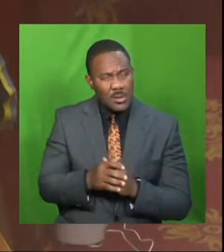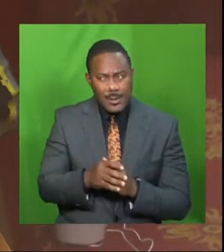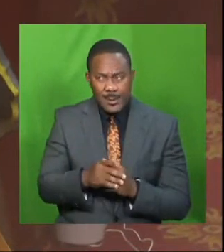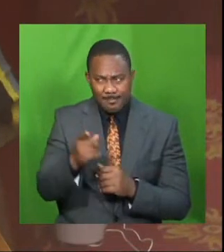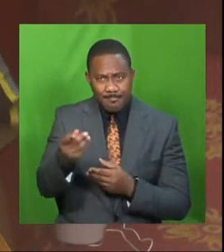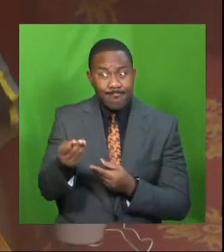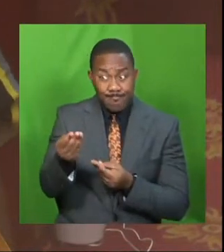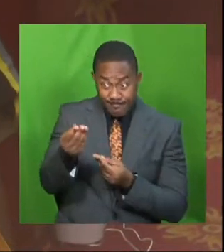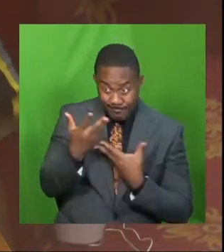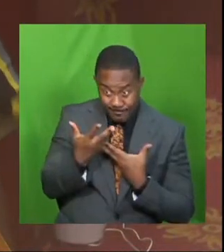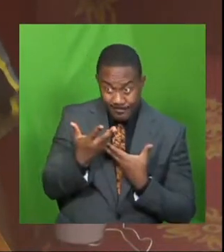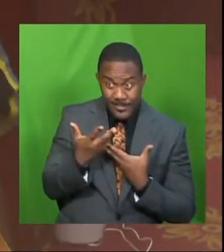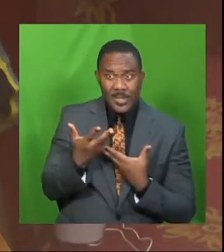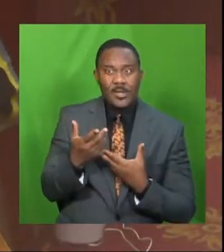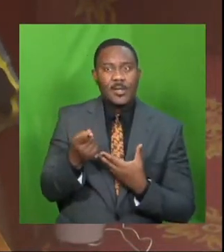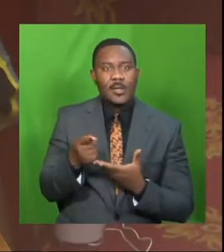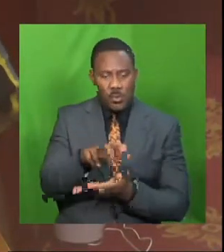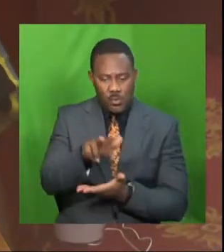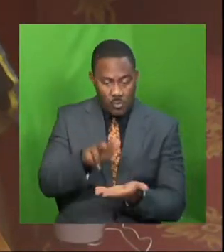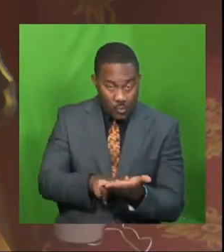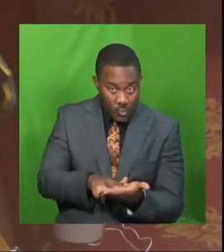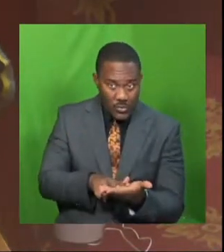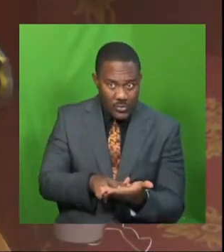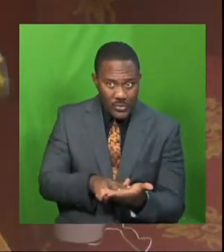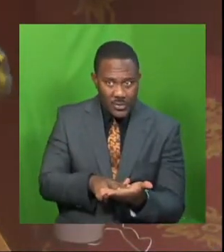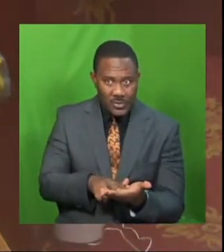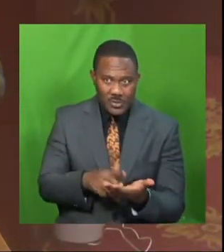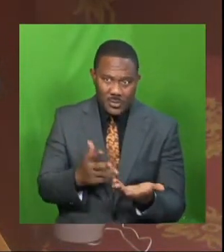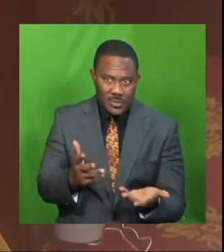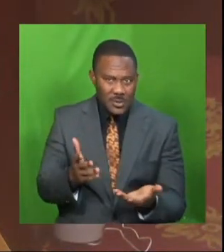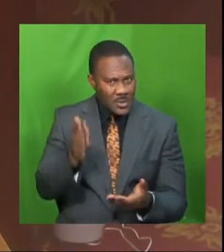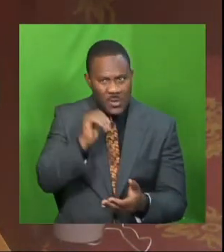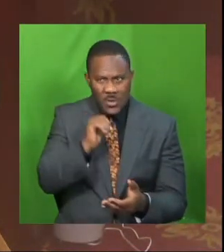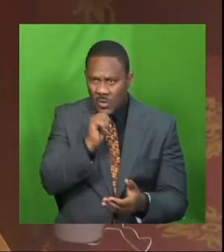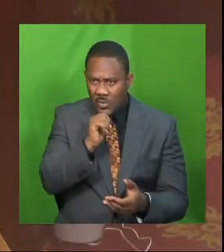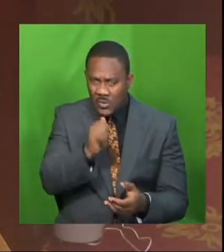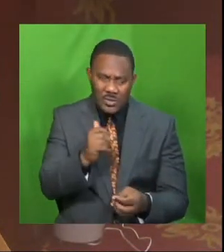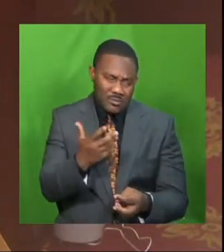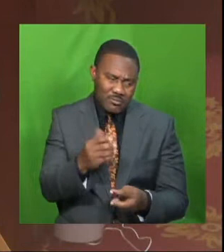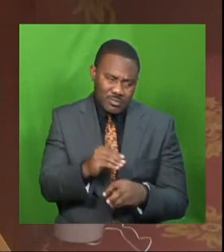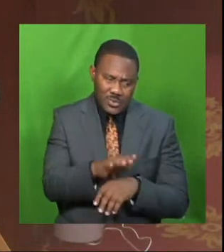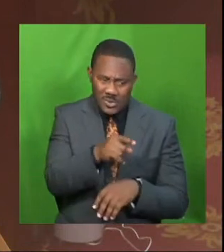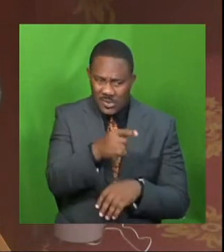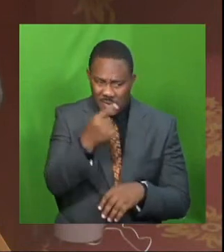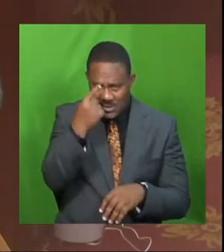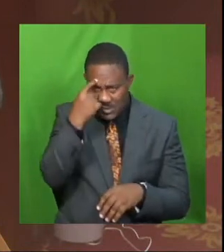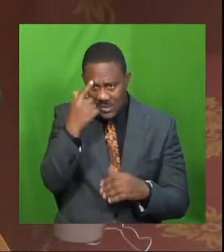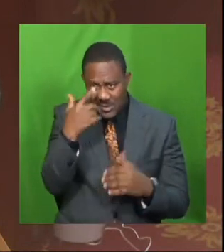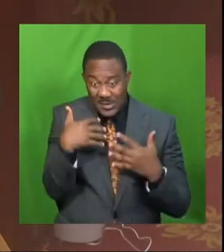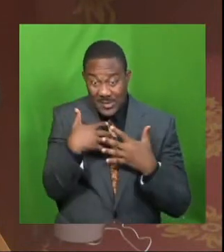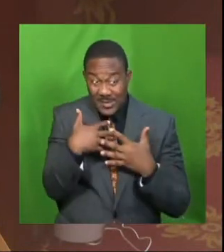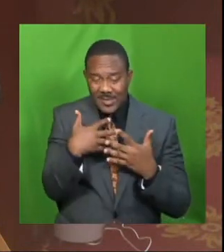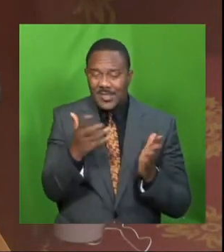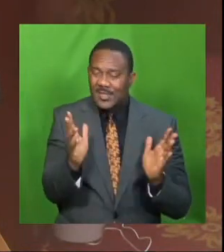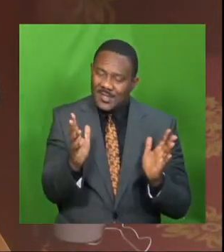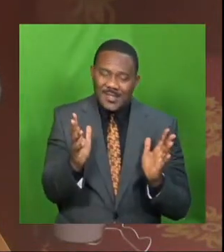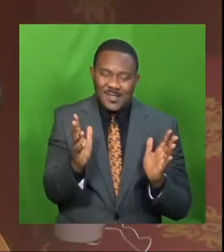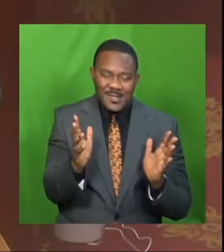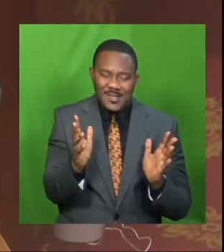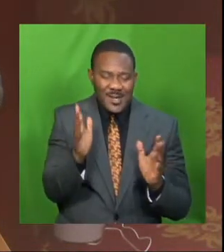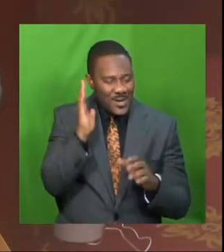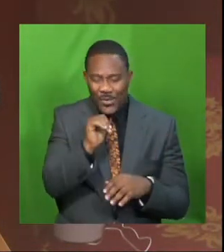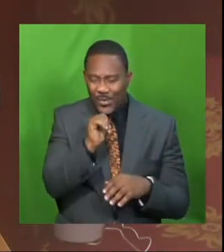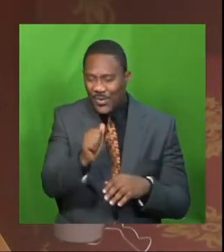that request has been approved. So it will not be affected by some of the things that my colleague fears could